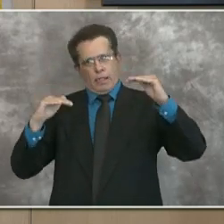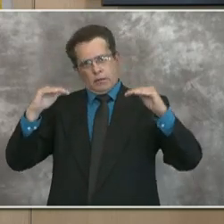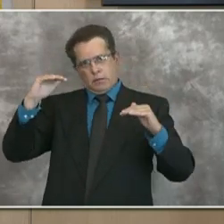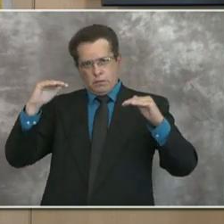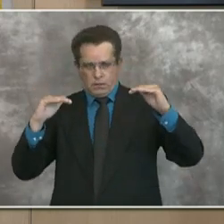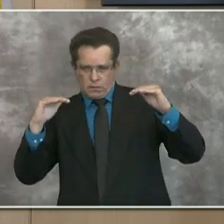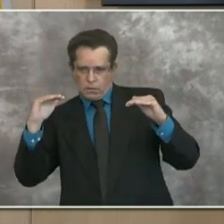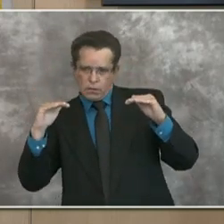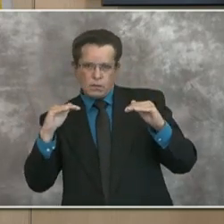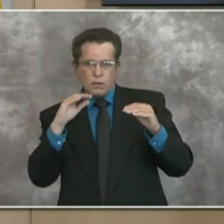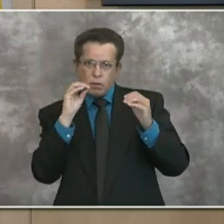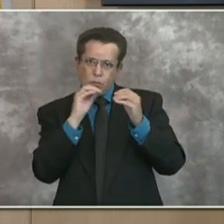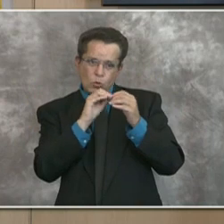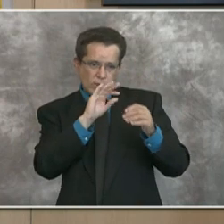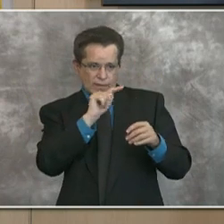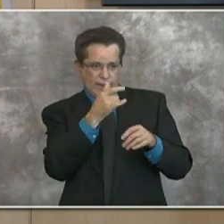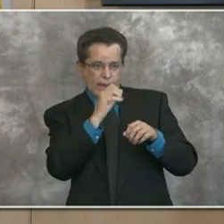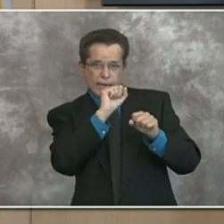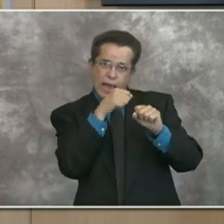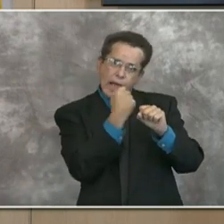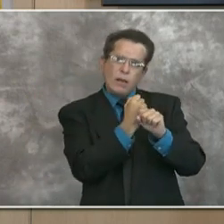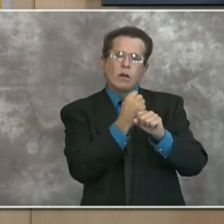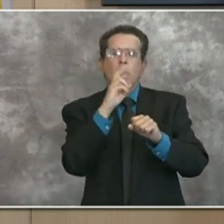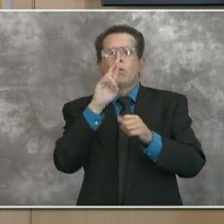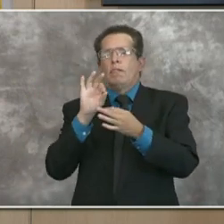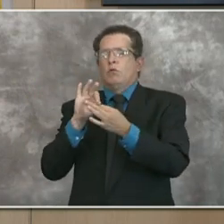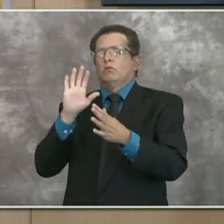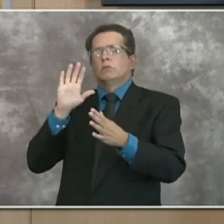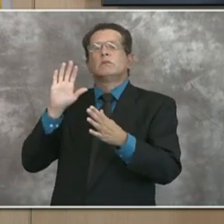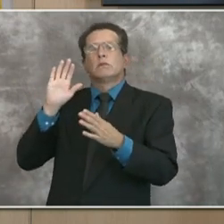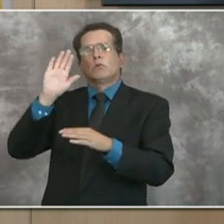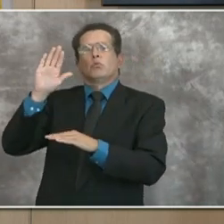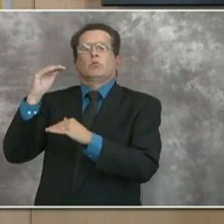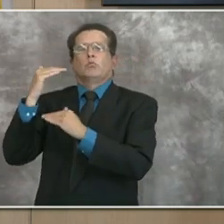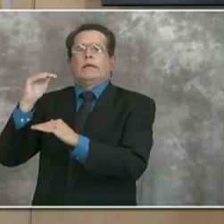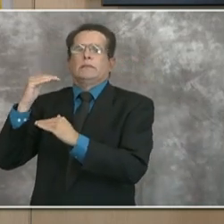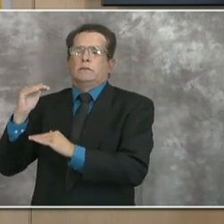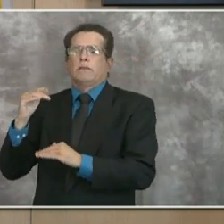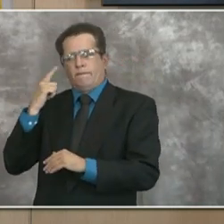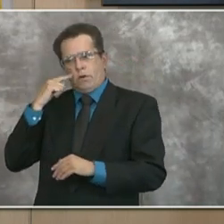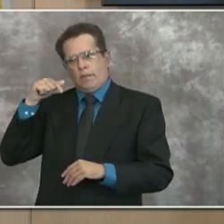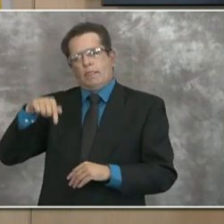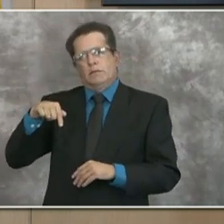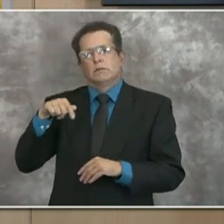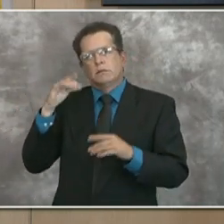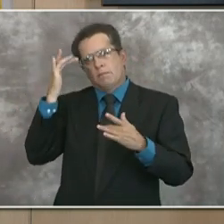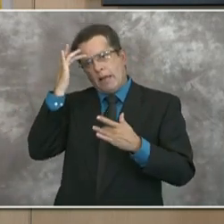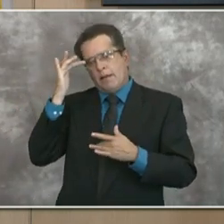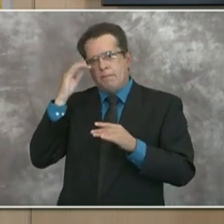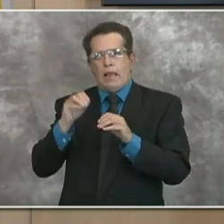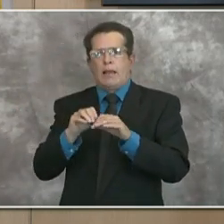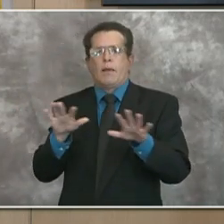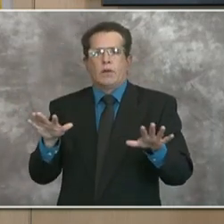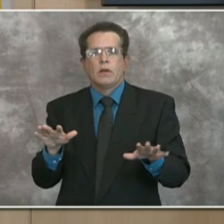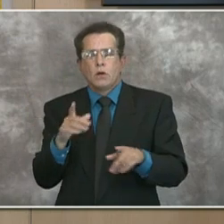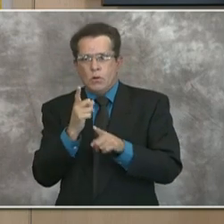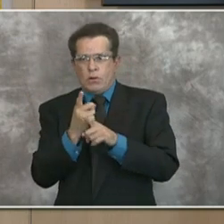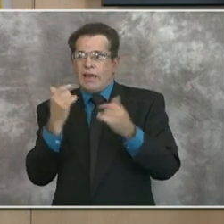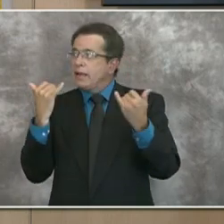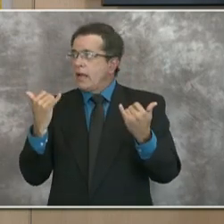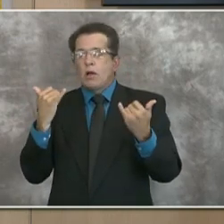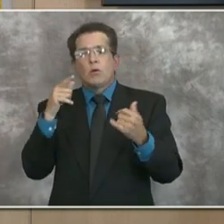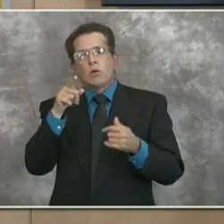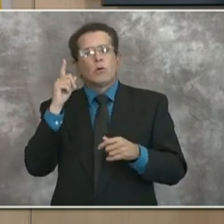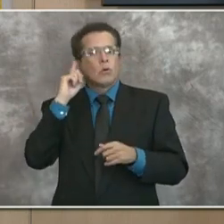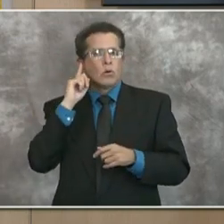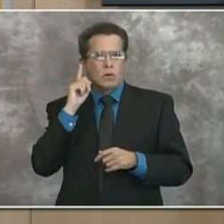between tightening and loosening our response to this pandemic. As you've already heard, the order is